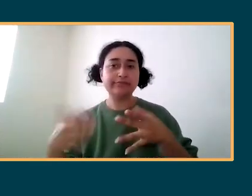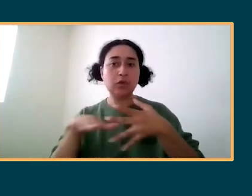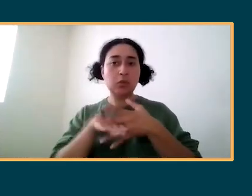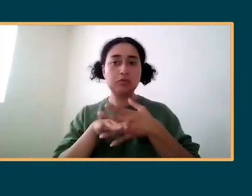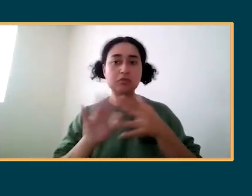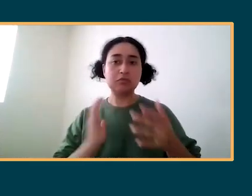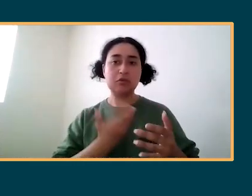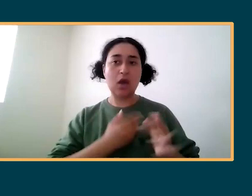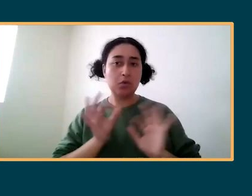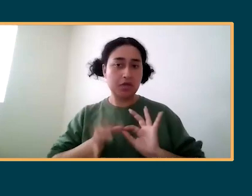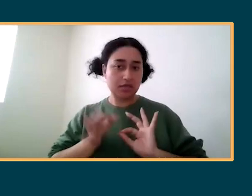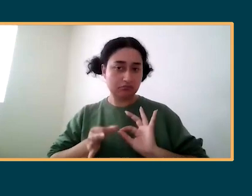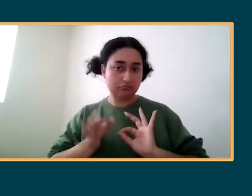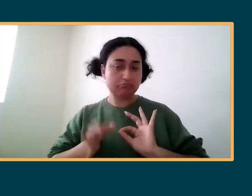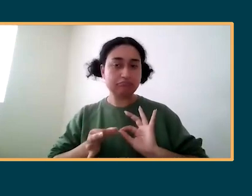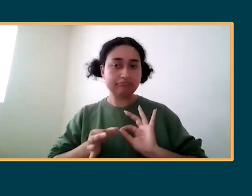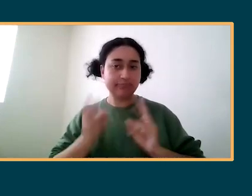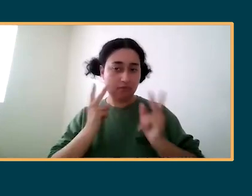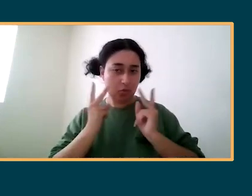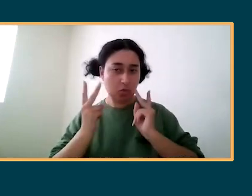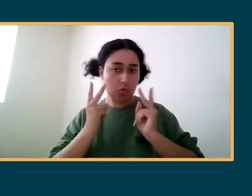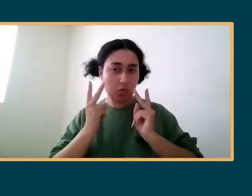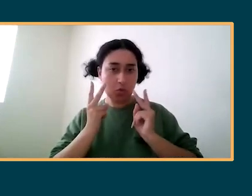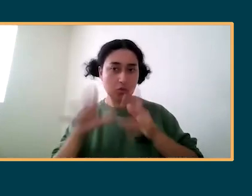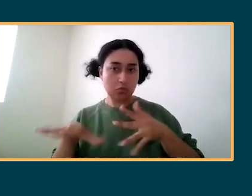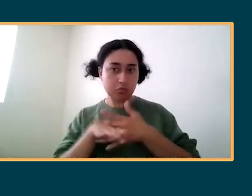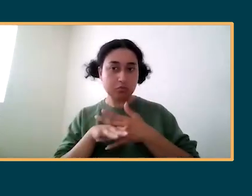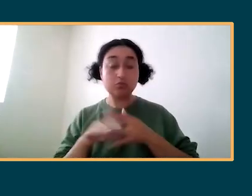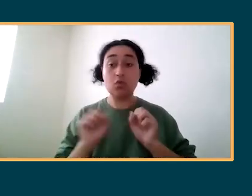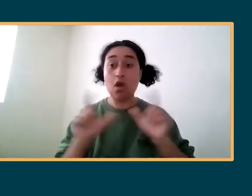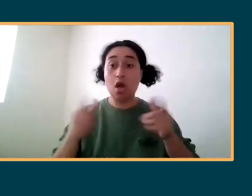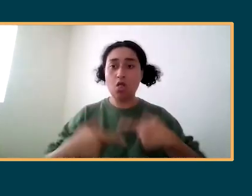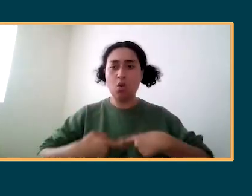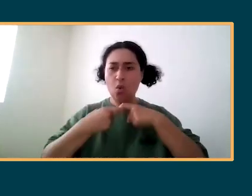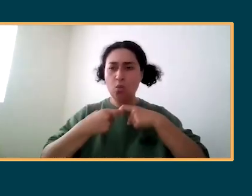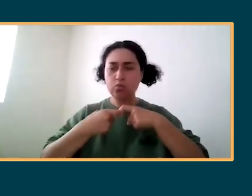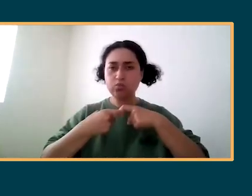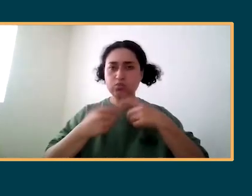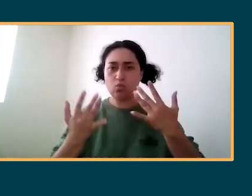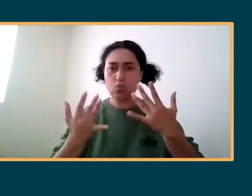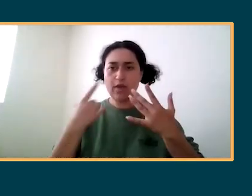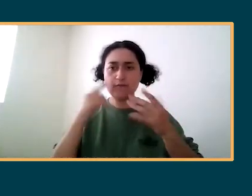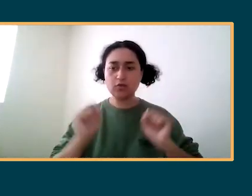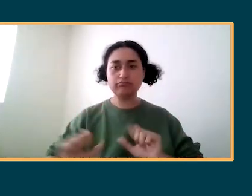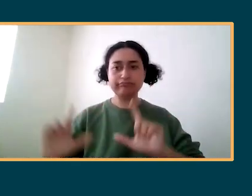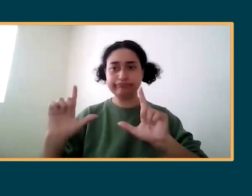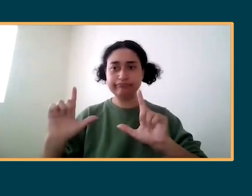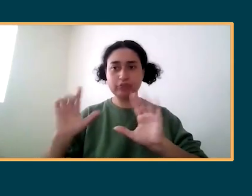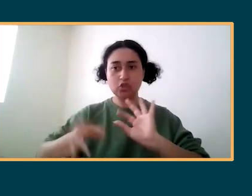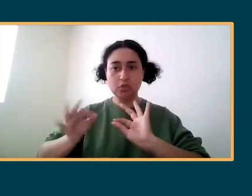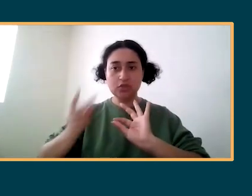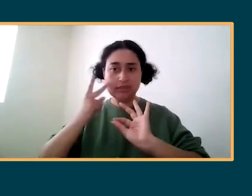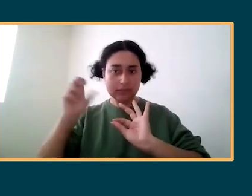our ASL interpretation. And so we're all going to stop talking until the problem gets sorted. That is part of what it means